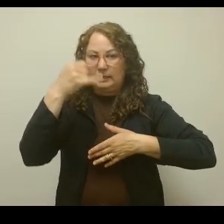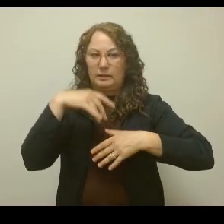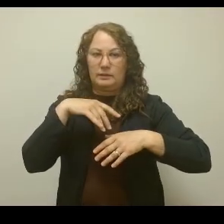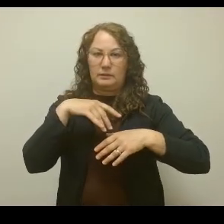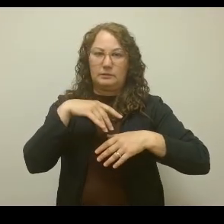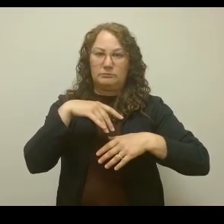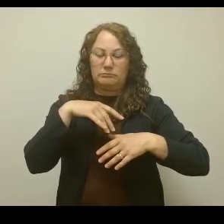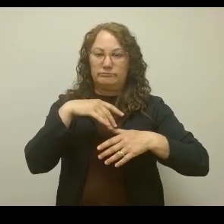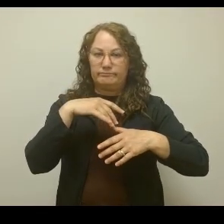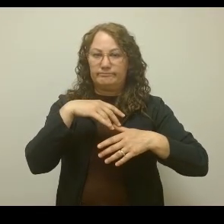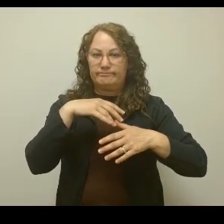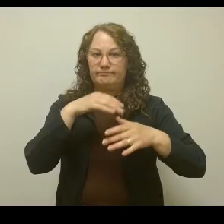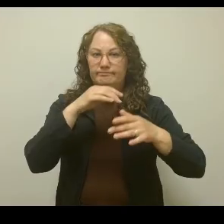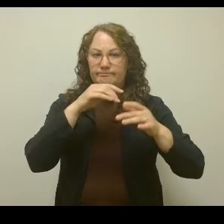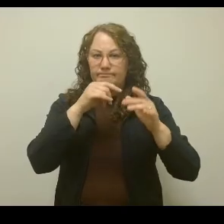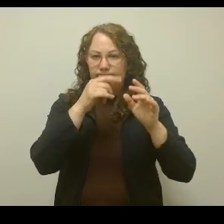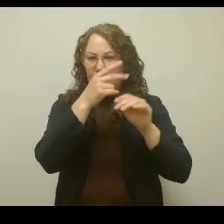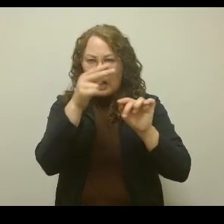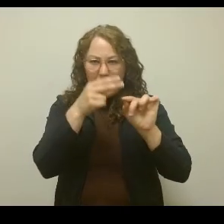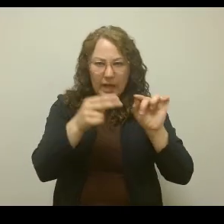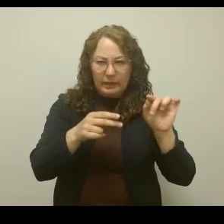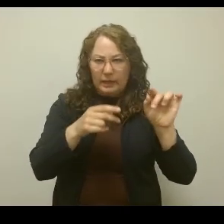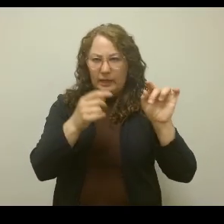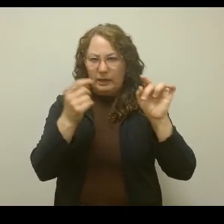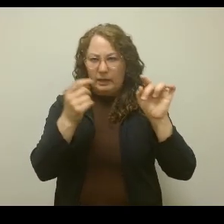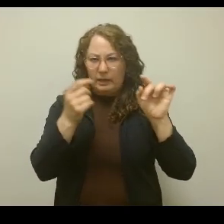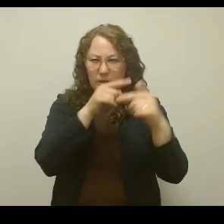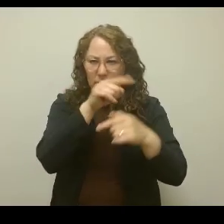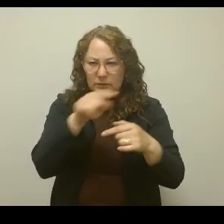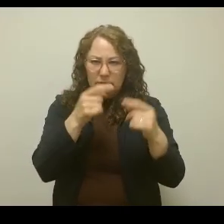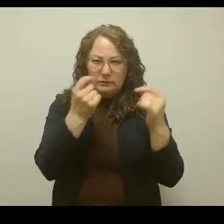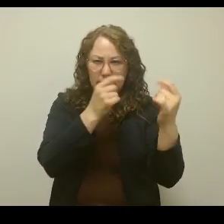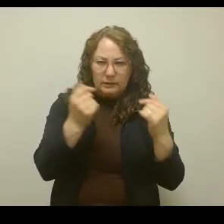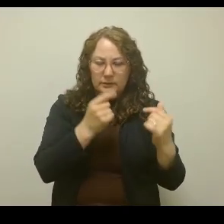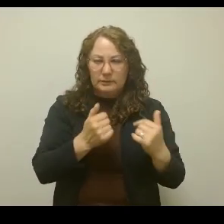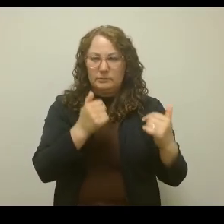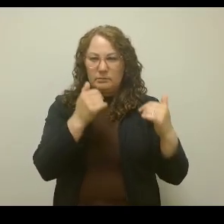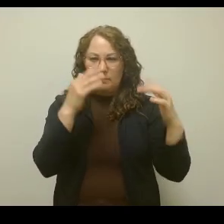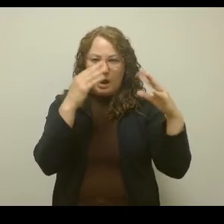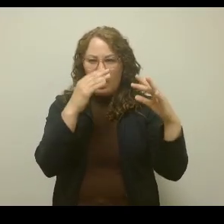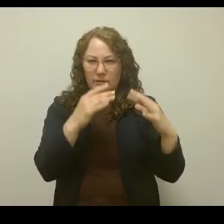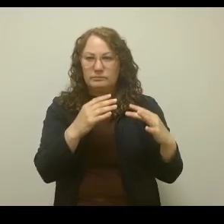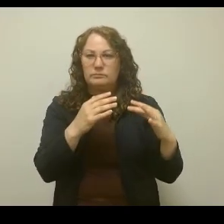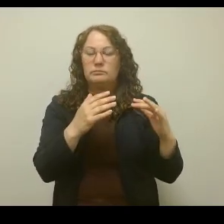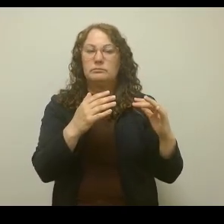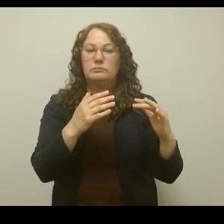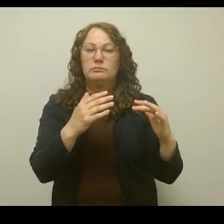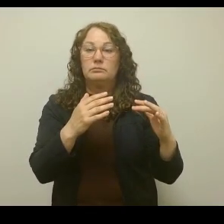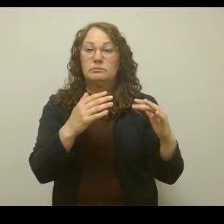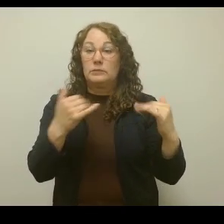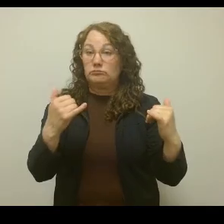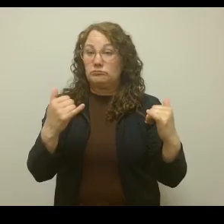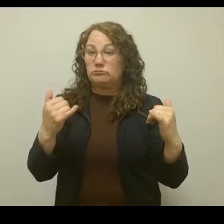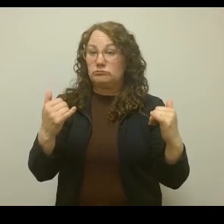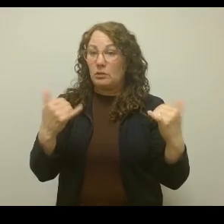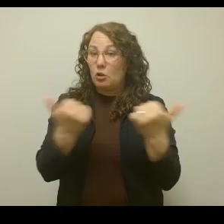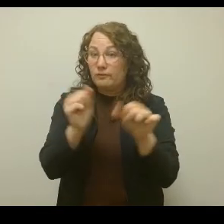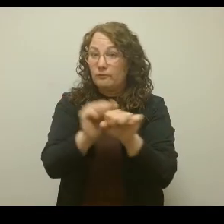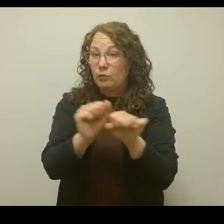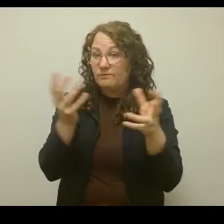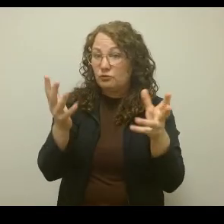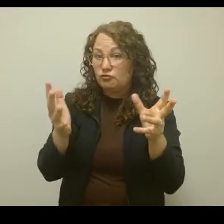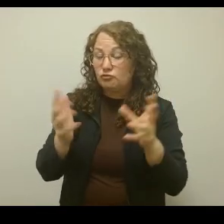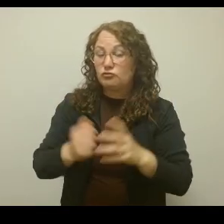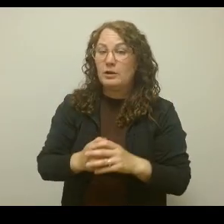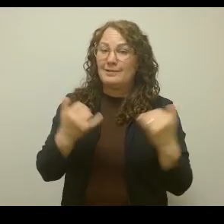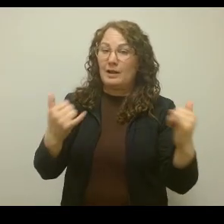ideas, we've highlighted those, we've crossed out less important details. So we've done quite a bit of the work already, and